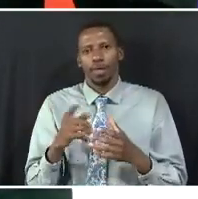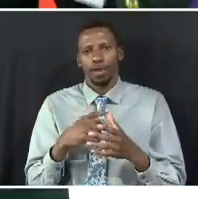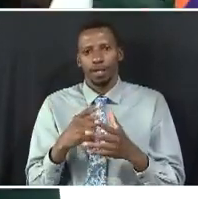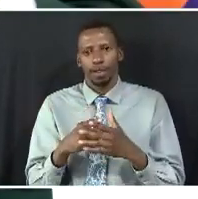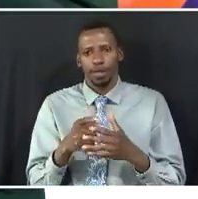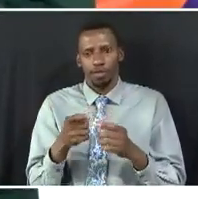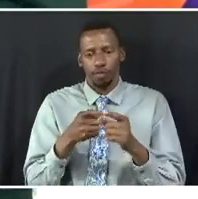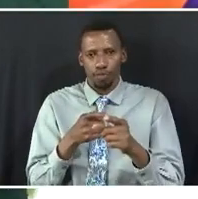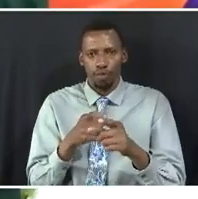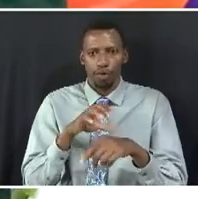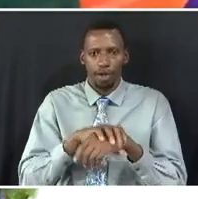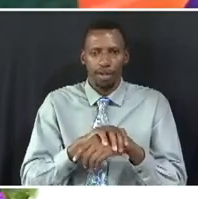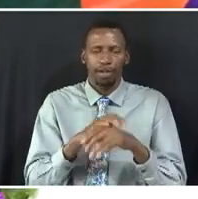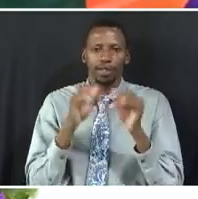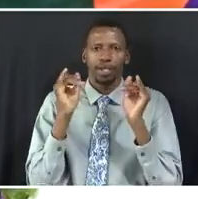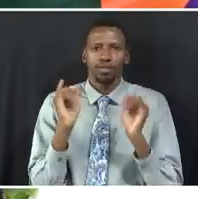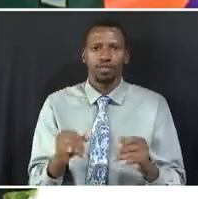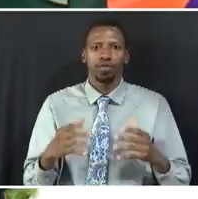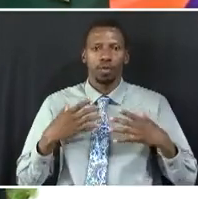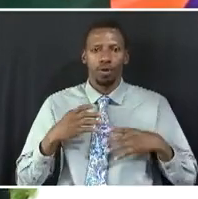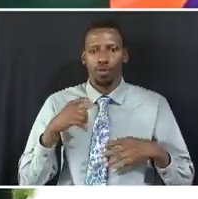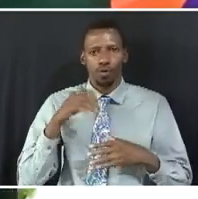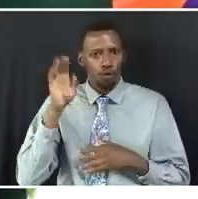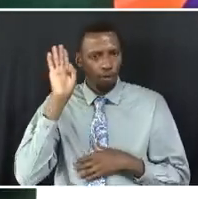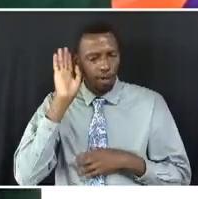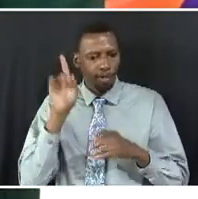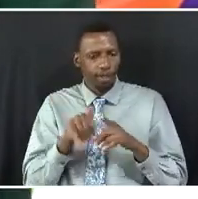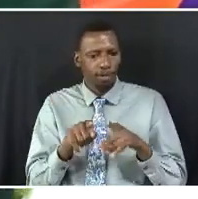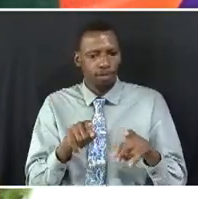a new generation of people who obey the way you obey.